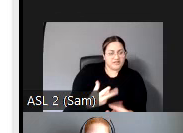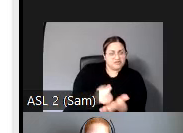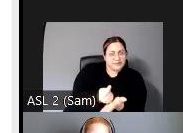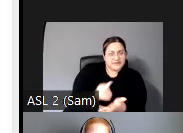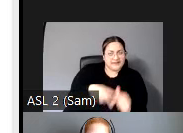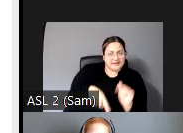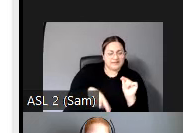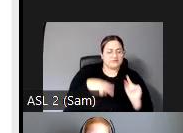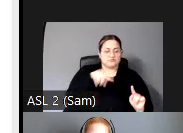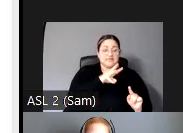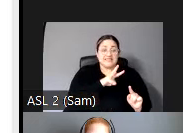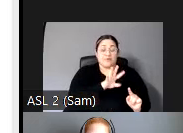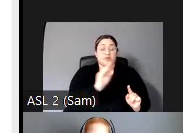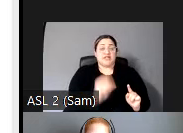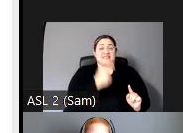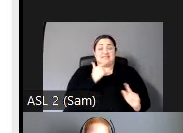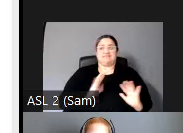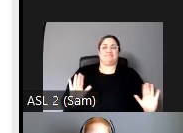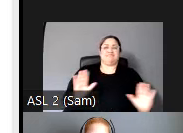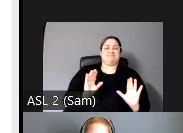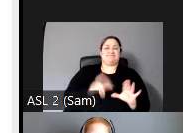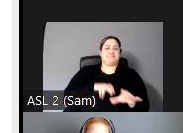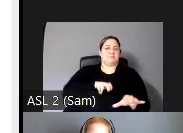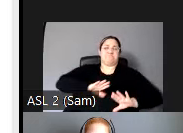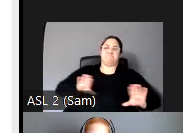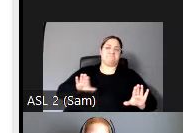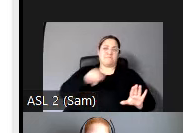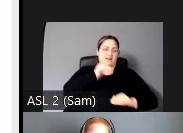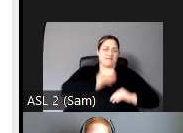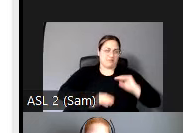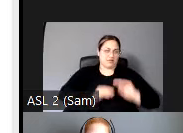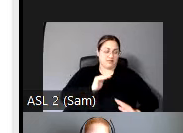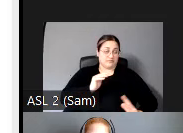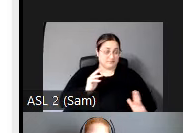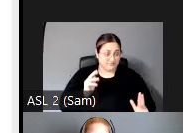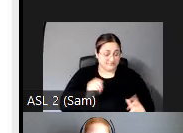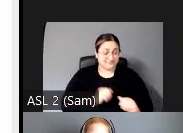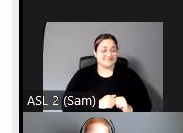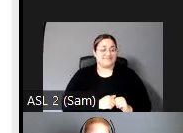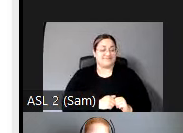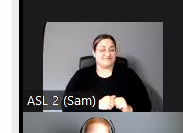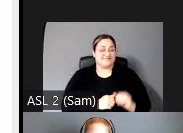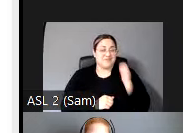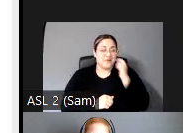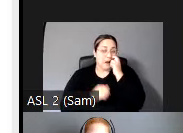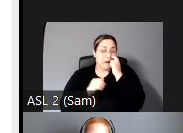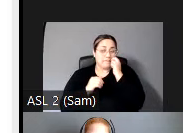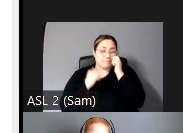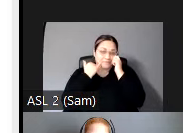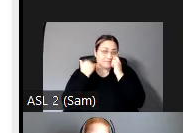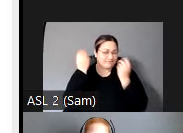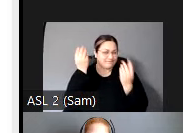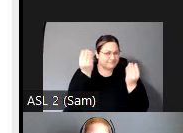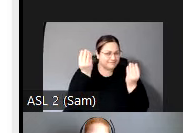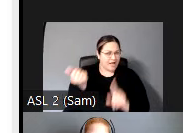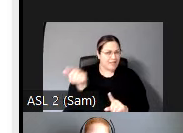dementia. Compare that, for instance, to their confidence rate in other chronic diseases. So